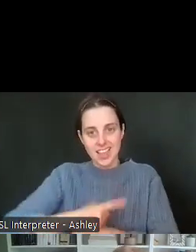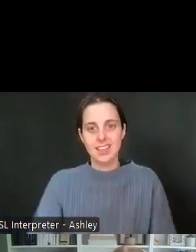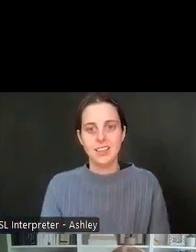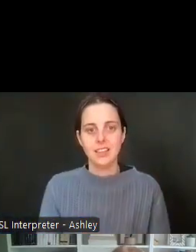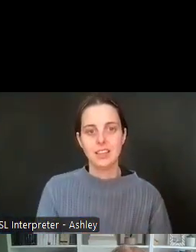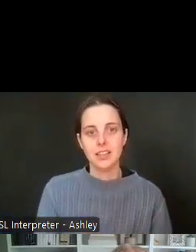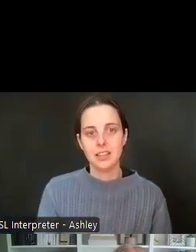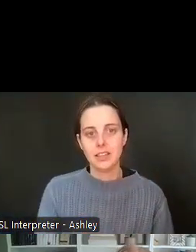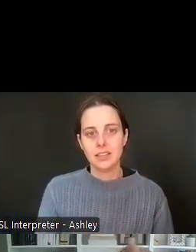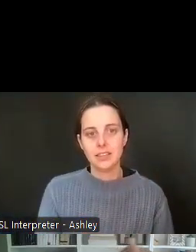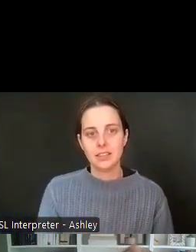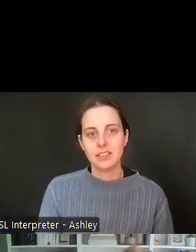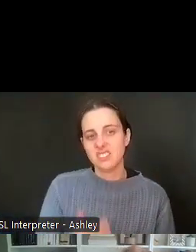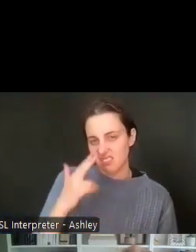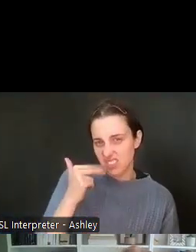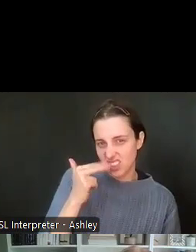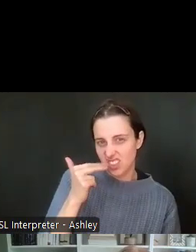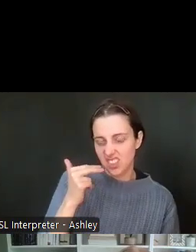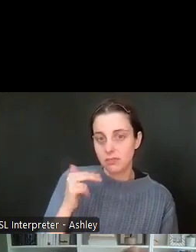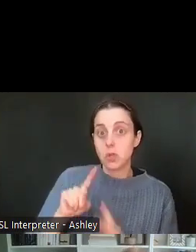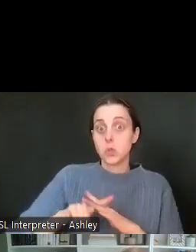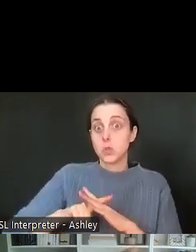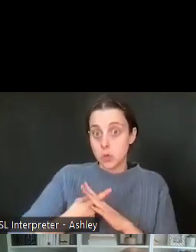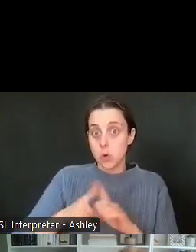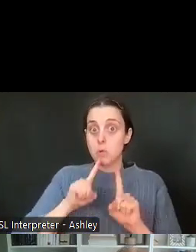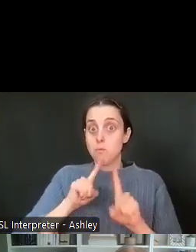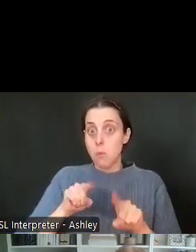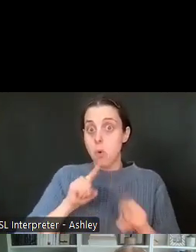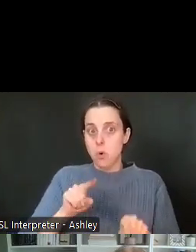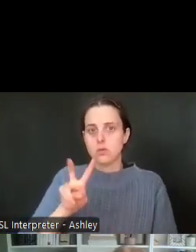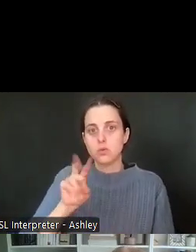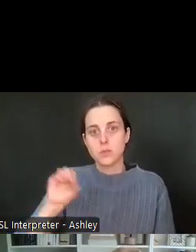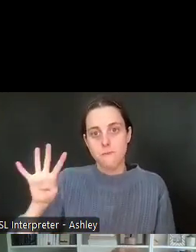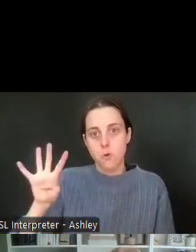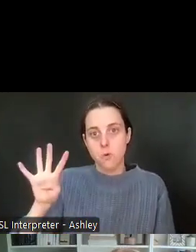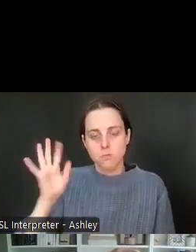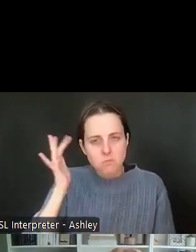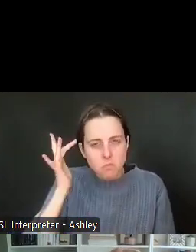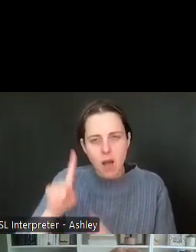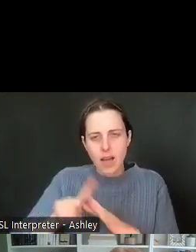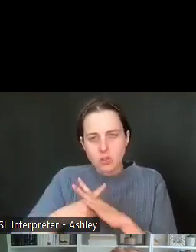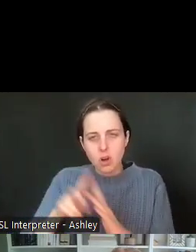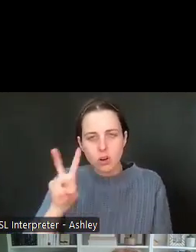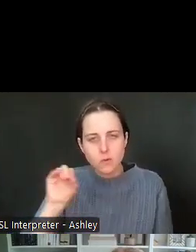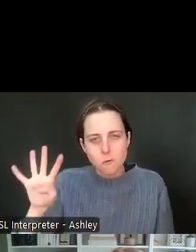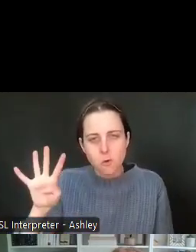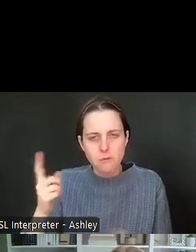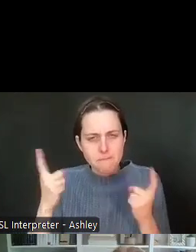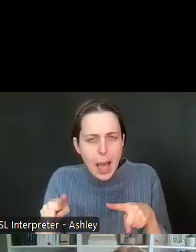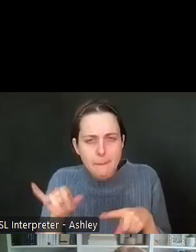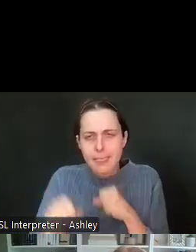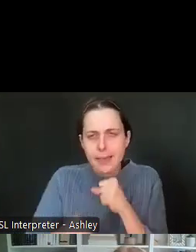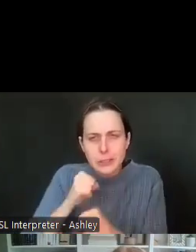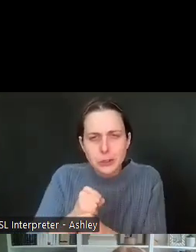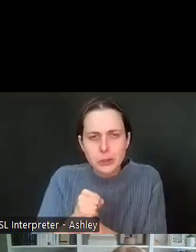2004? Well, Gallup wondered the same thing. So I dug a little deeper to find out. And in 2004, after they did